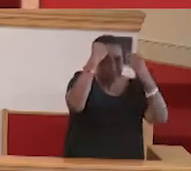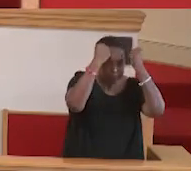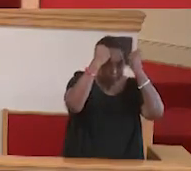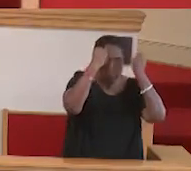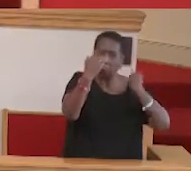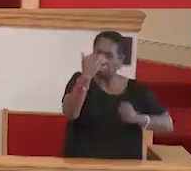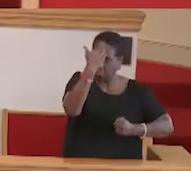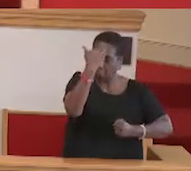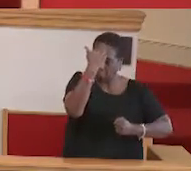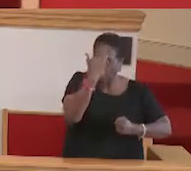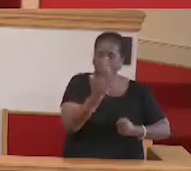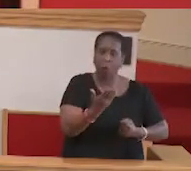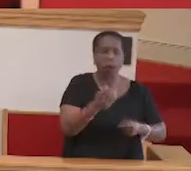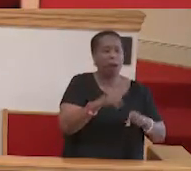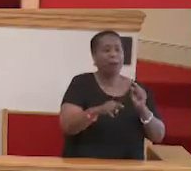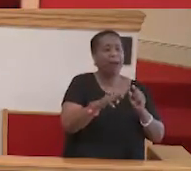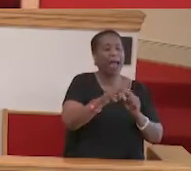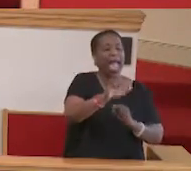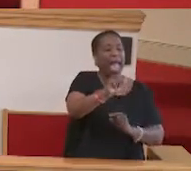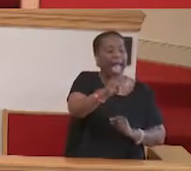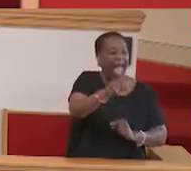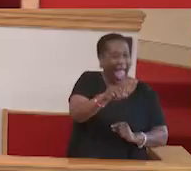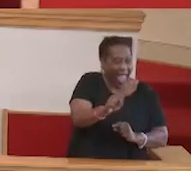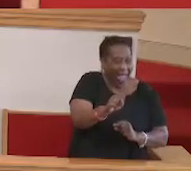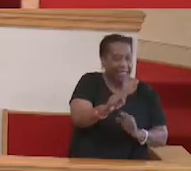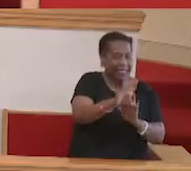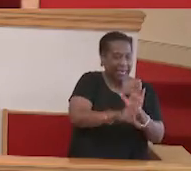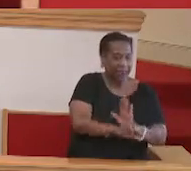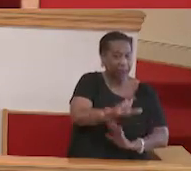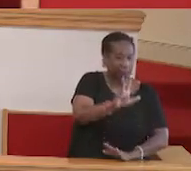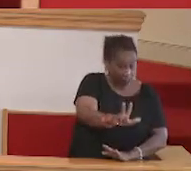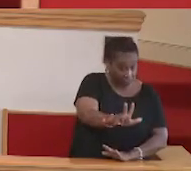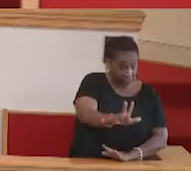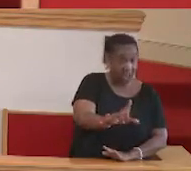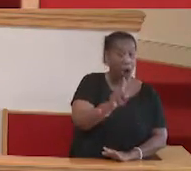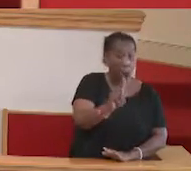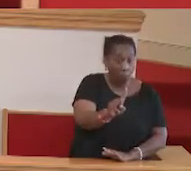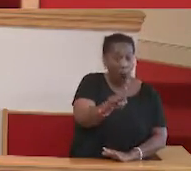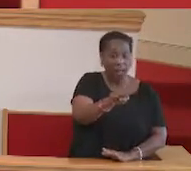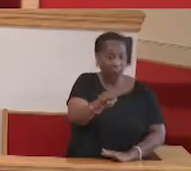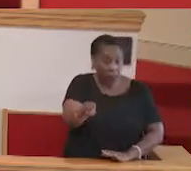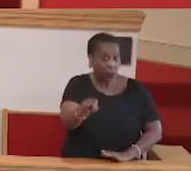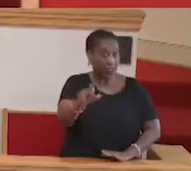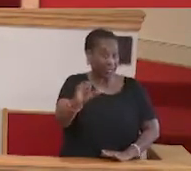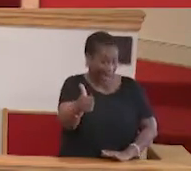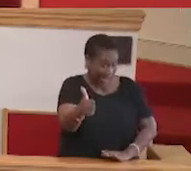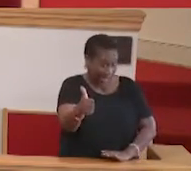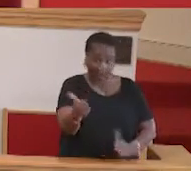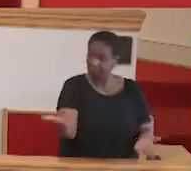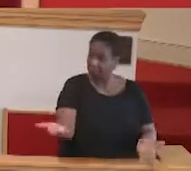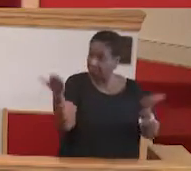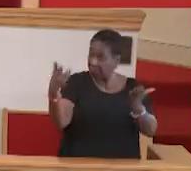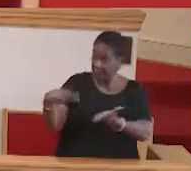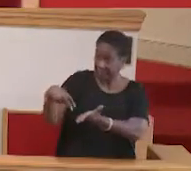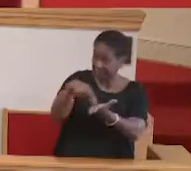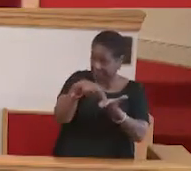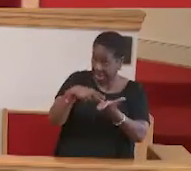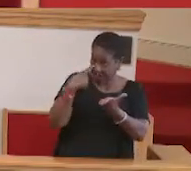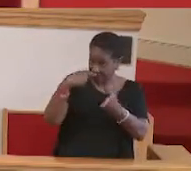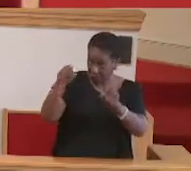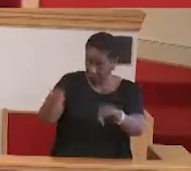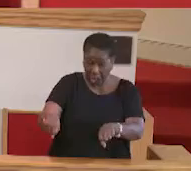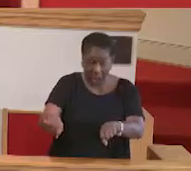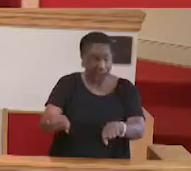heart. Acts chapter 3, verses 1 through 10. Let us stand, those who can, to